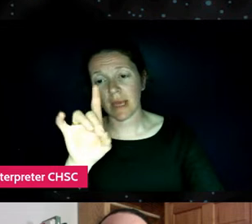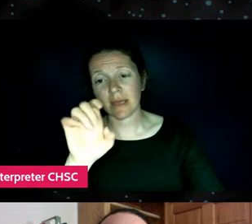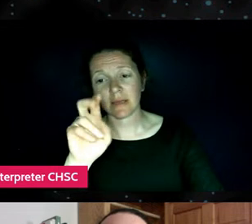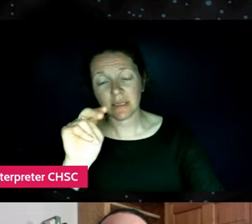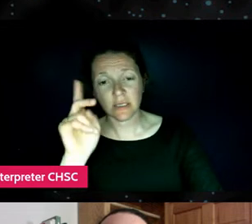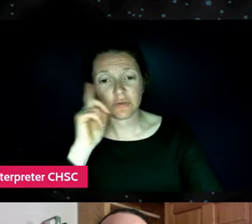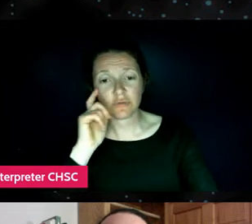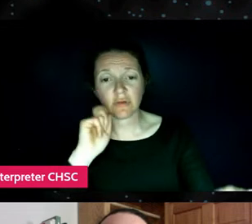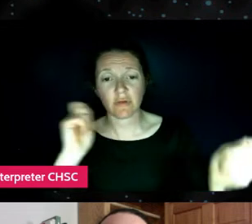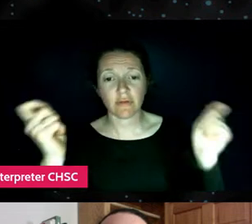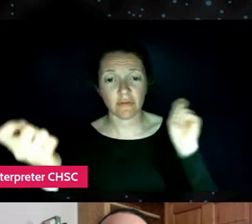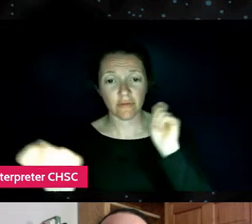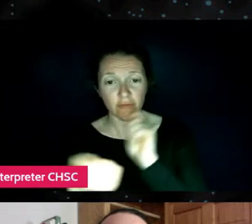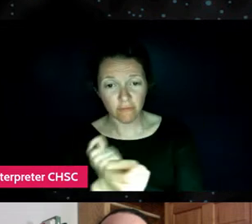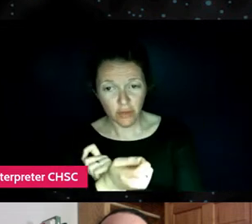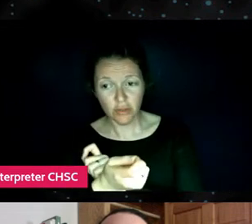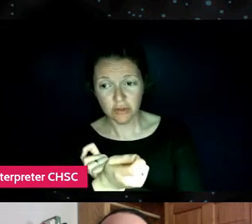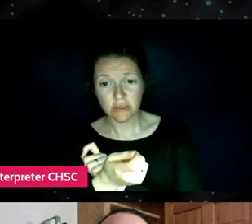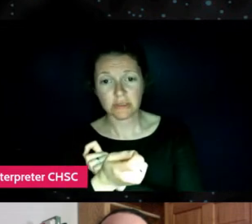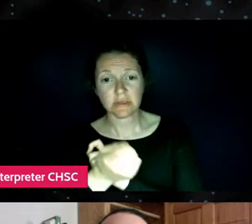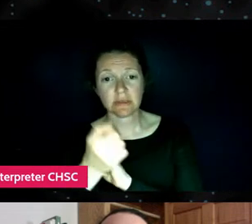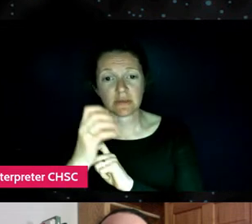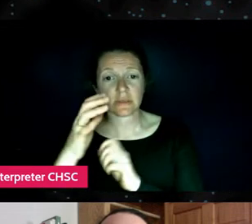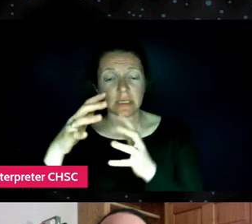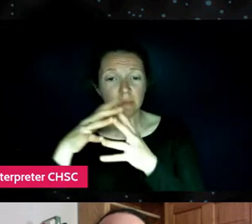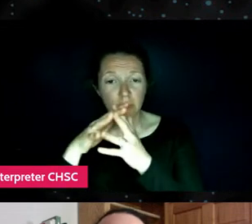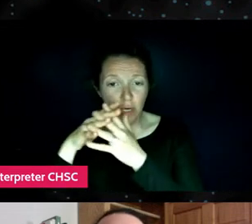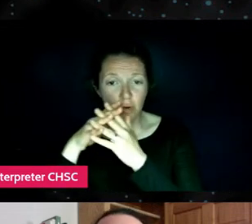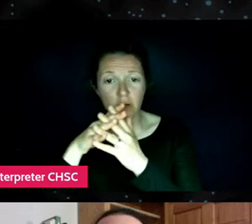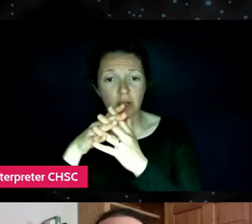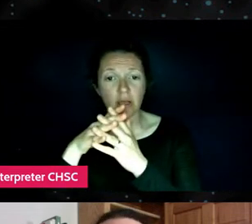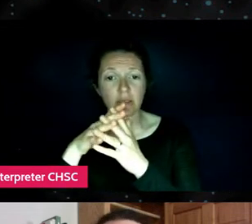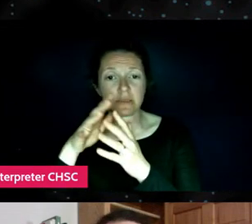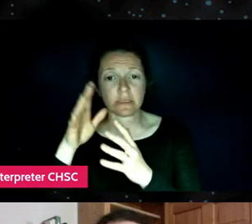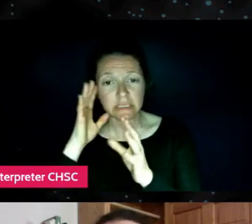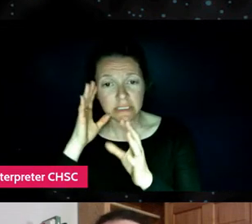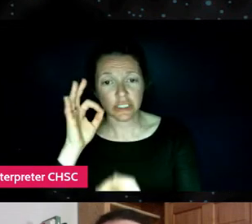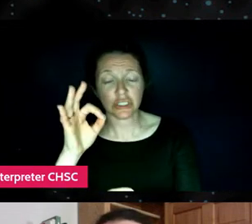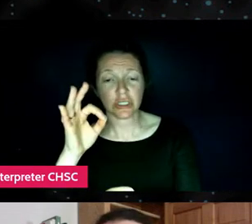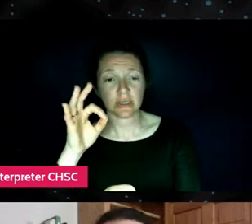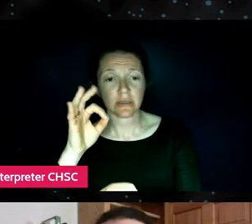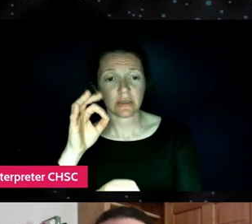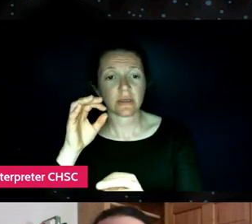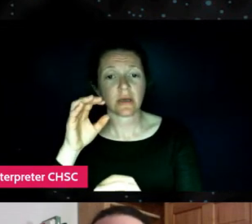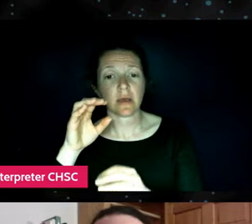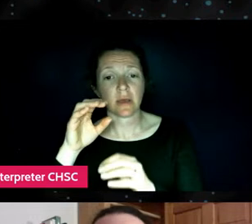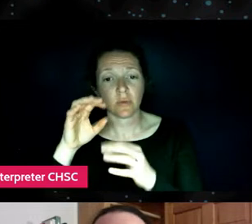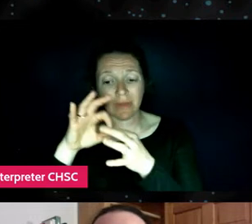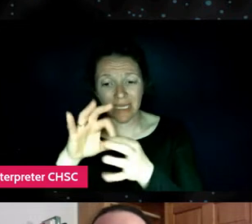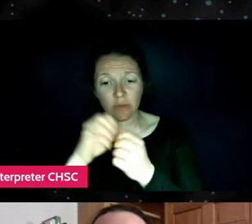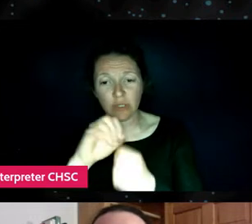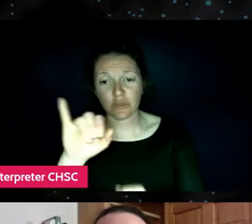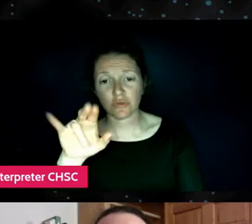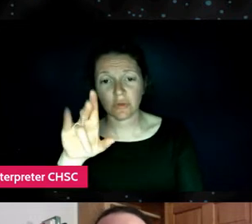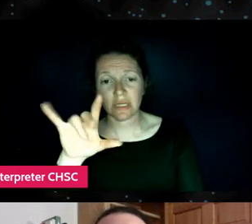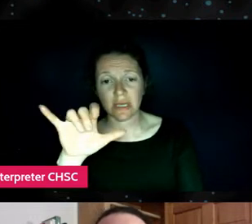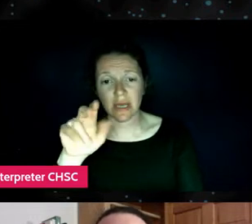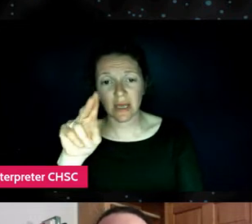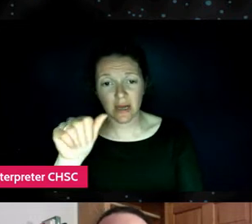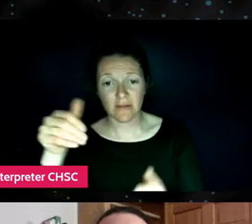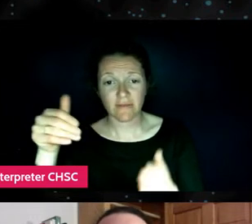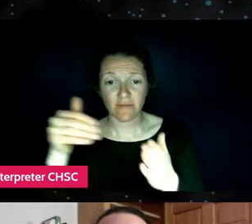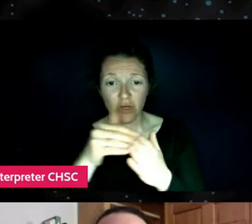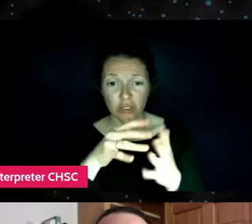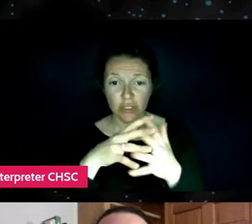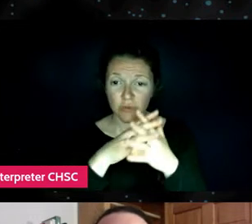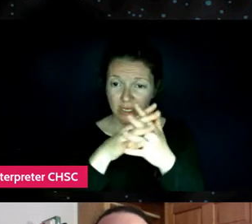on Giuliani v. United States, which is something that is absolutely within his power to do and within the power of the